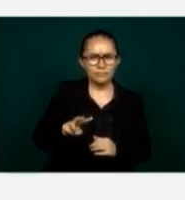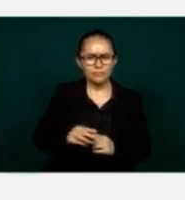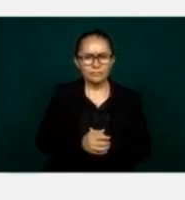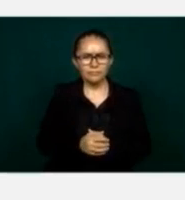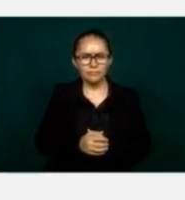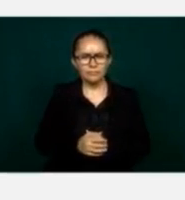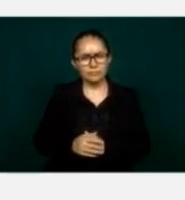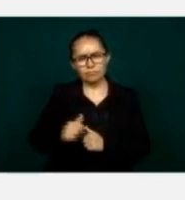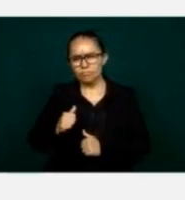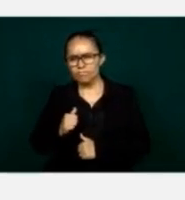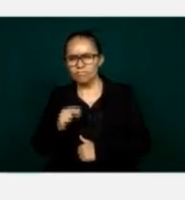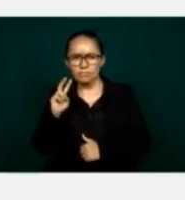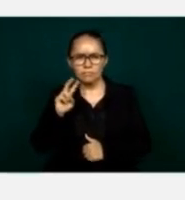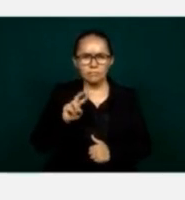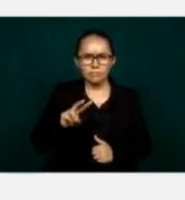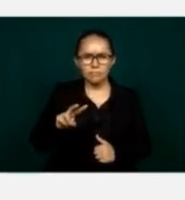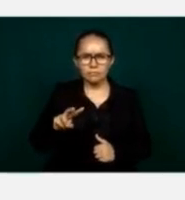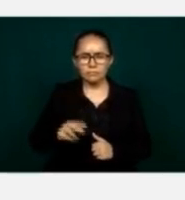There's